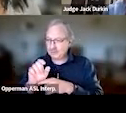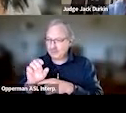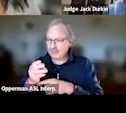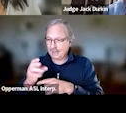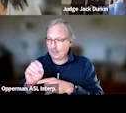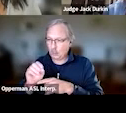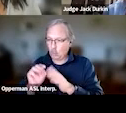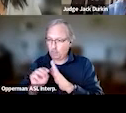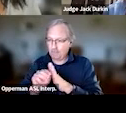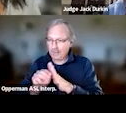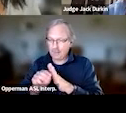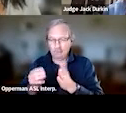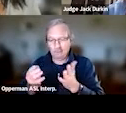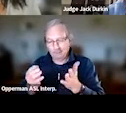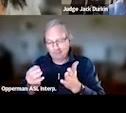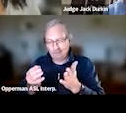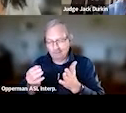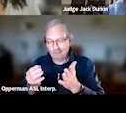able to,